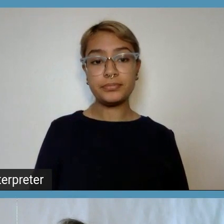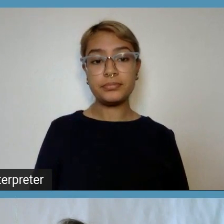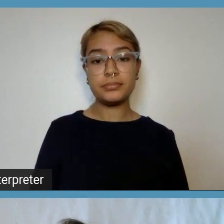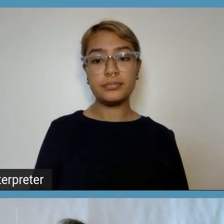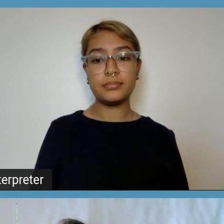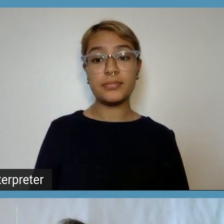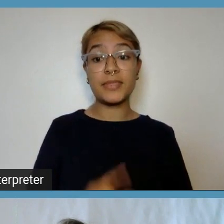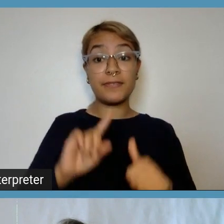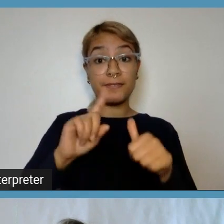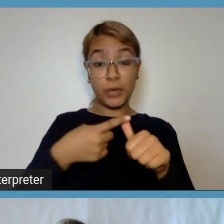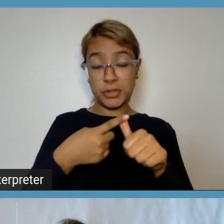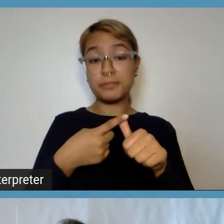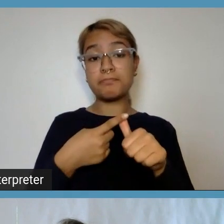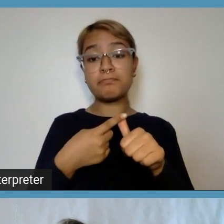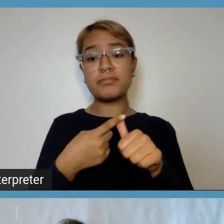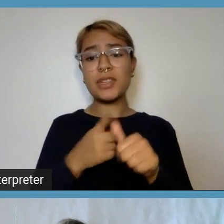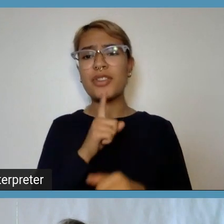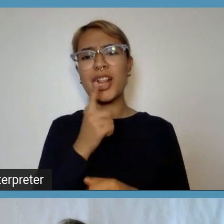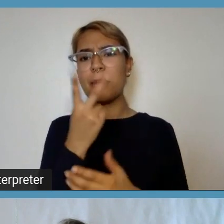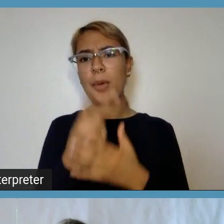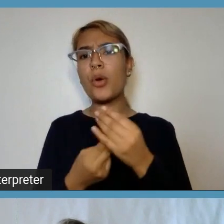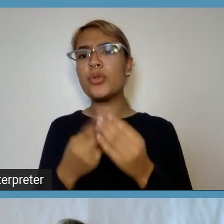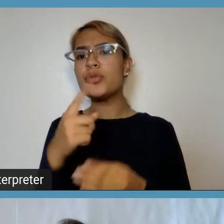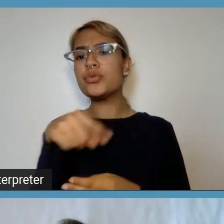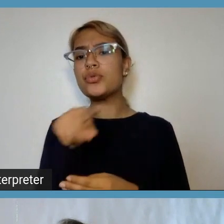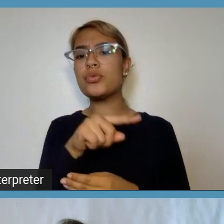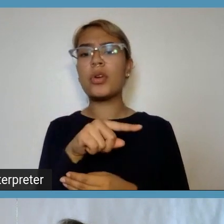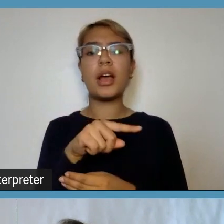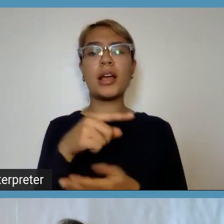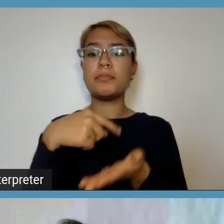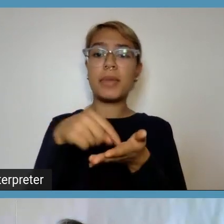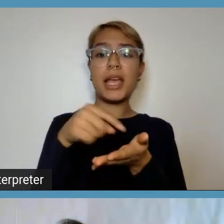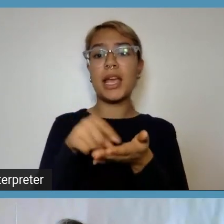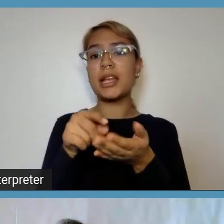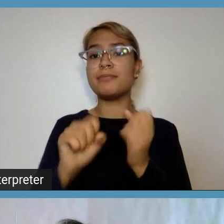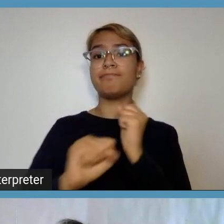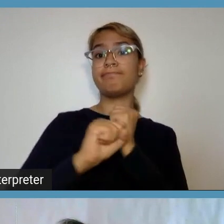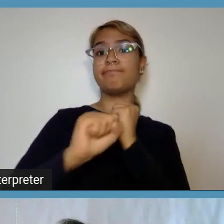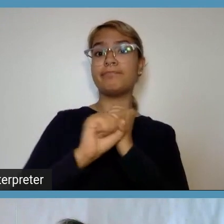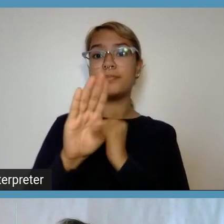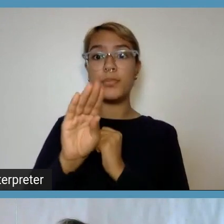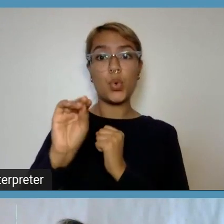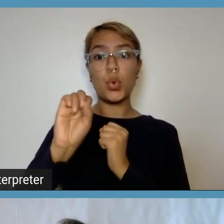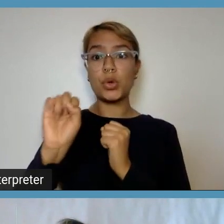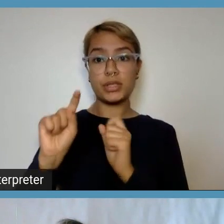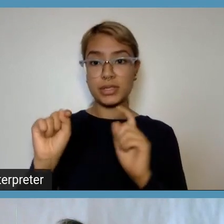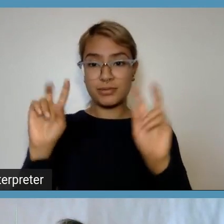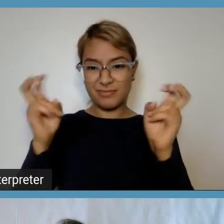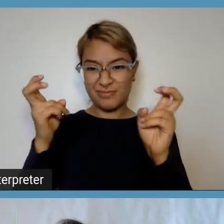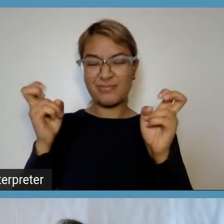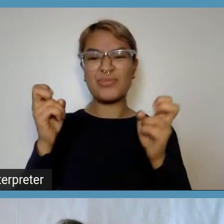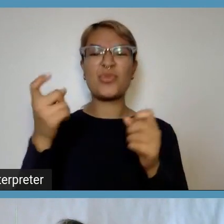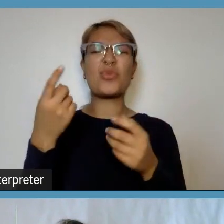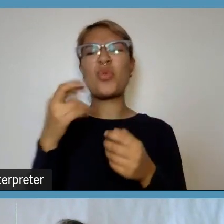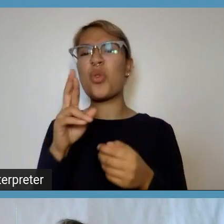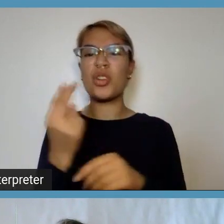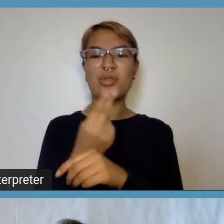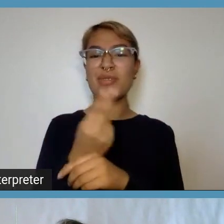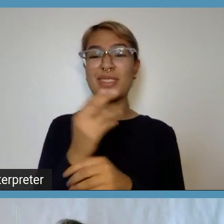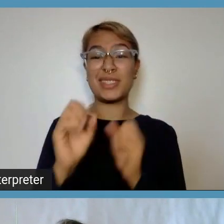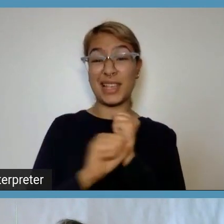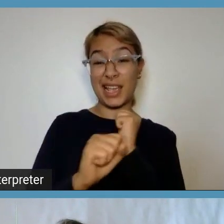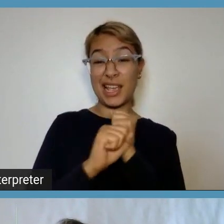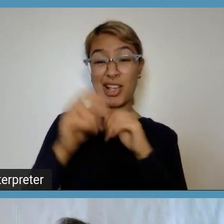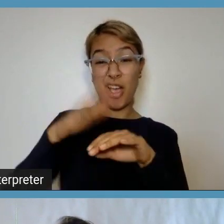First of all, this is really to both of you. Do you ever pay to boost posts or run ads on